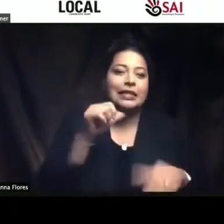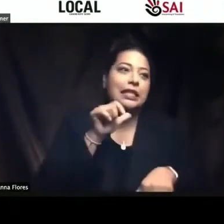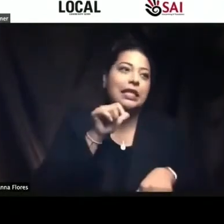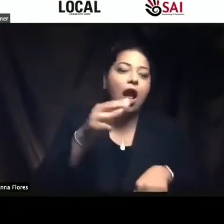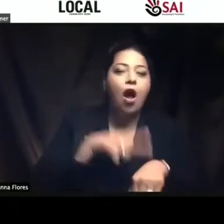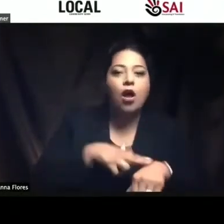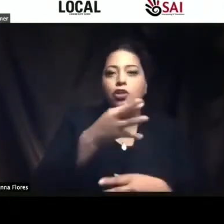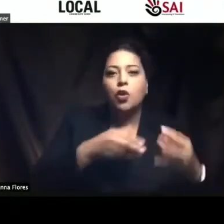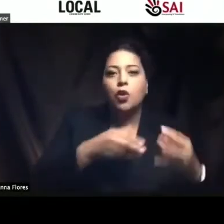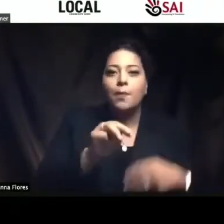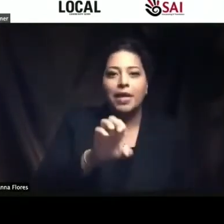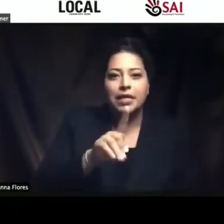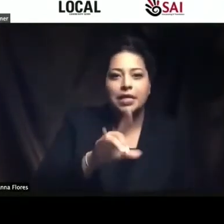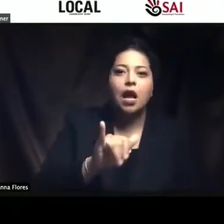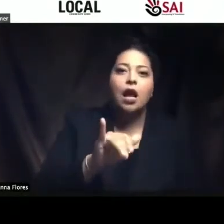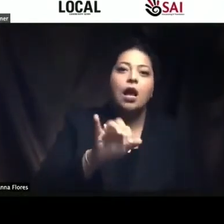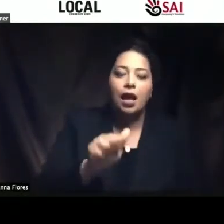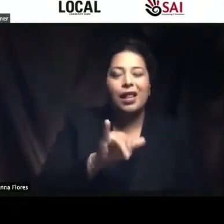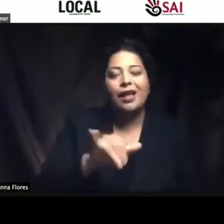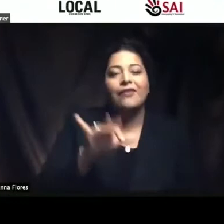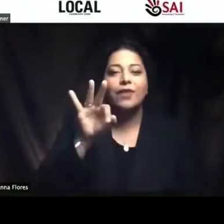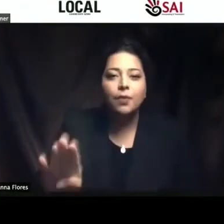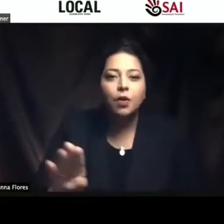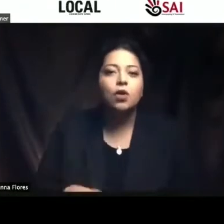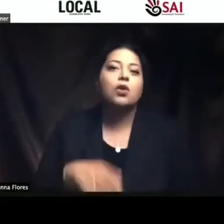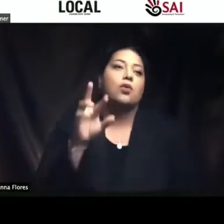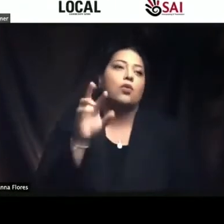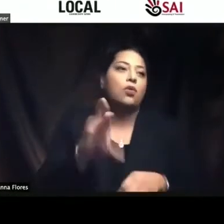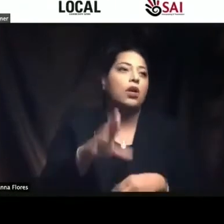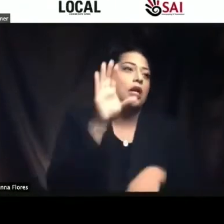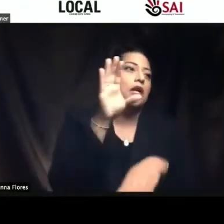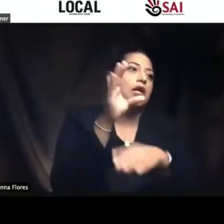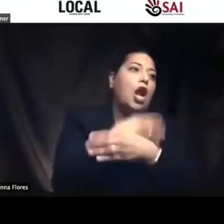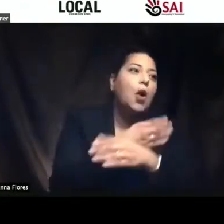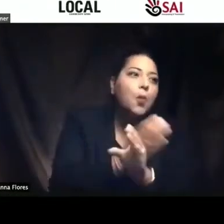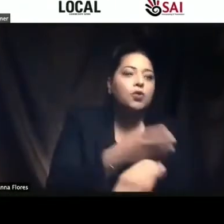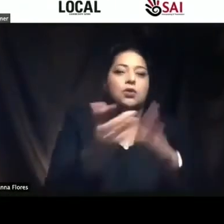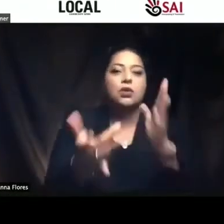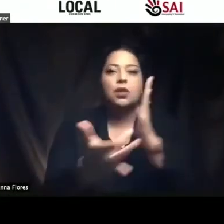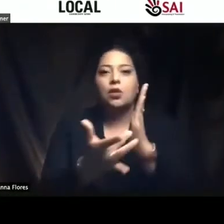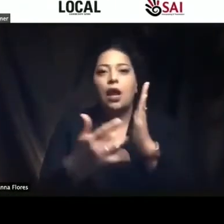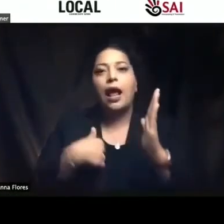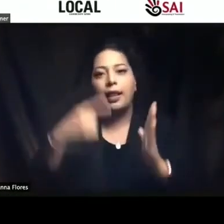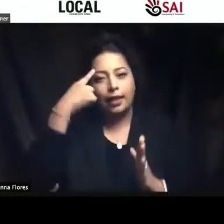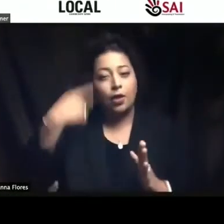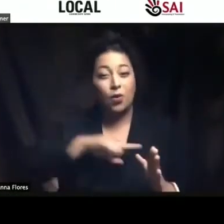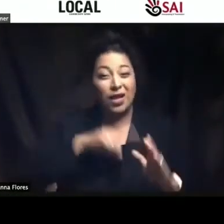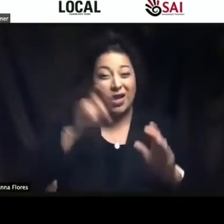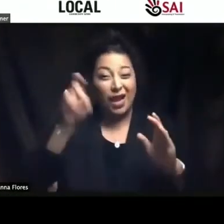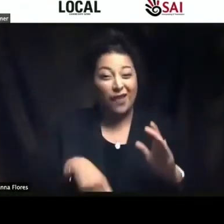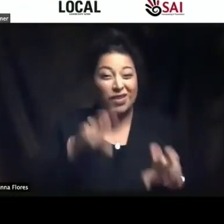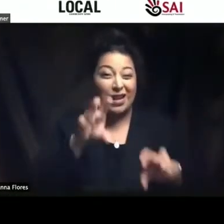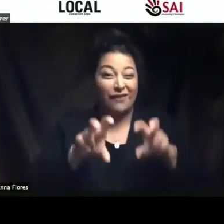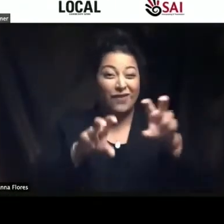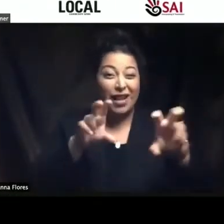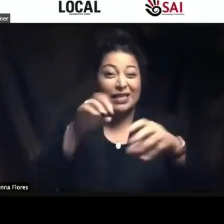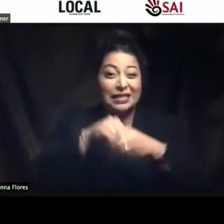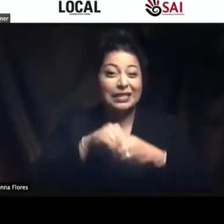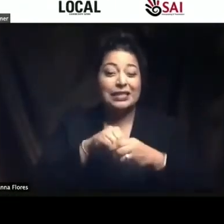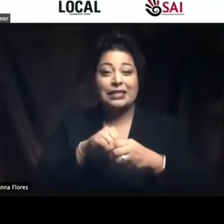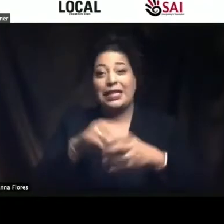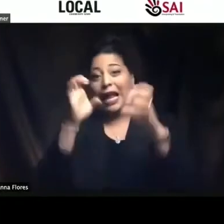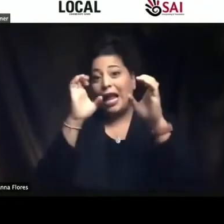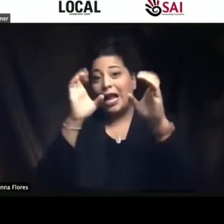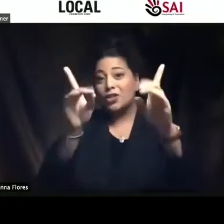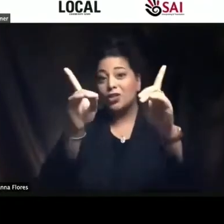social medias, or even on computers, technology. I think we have to invest in closing that divide and in